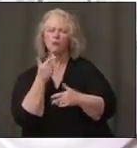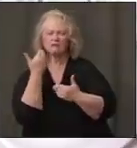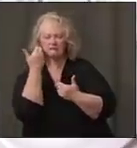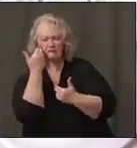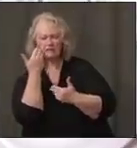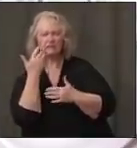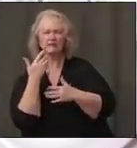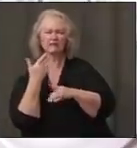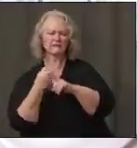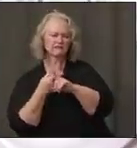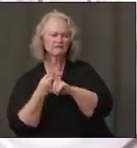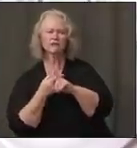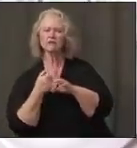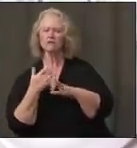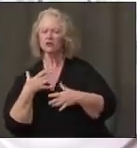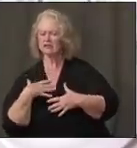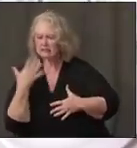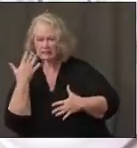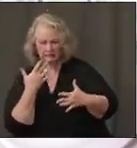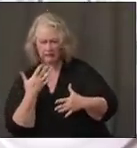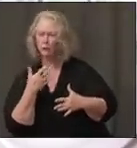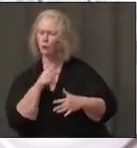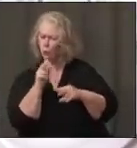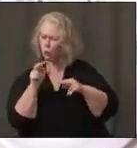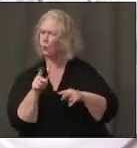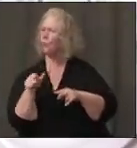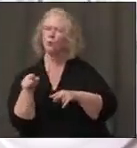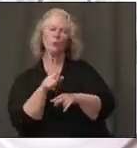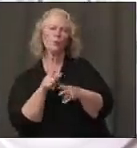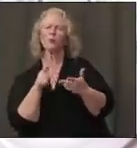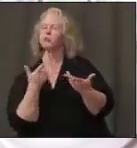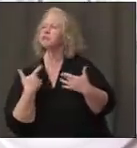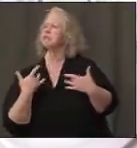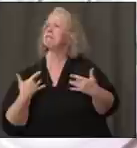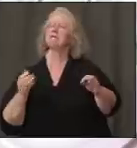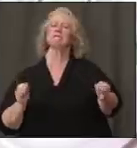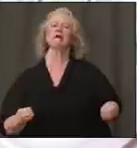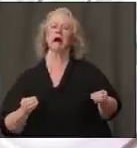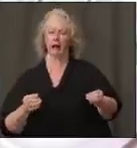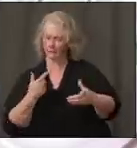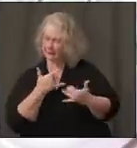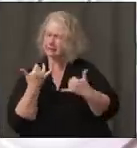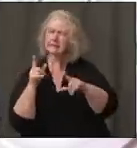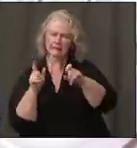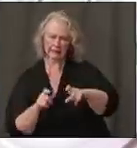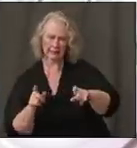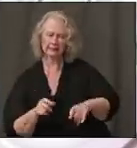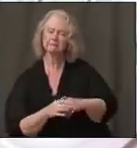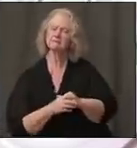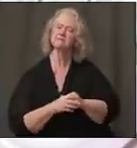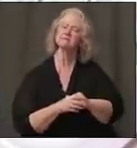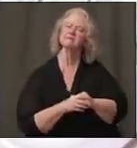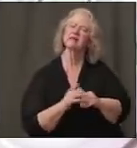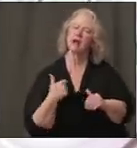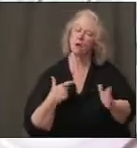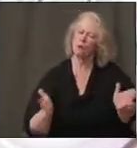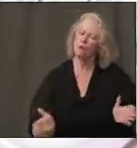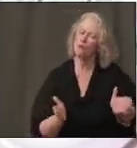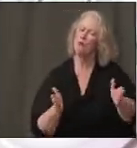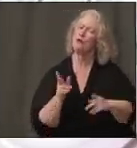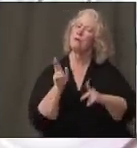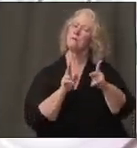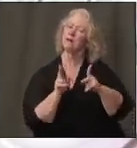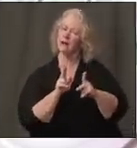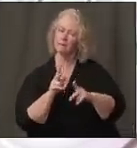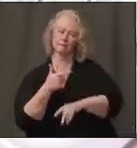And the other thing I would do, and you and I talked about this, I'll just put in a plug for getting vaccinated for the flu going into this season, going into